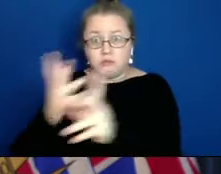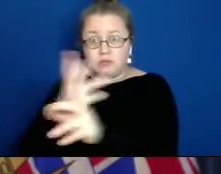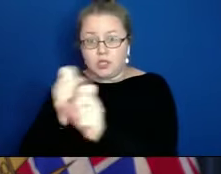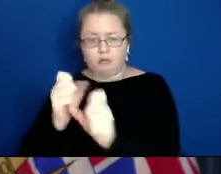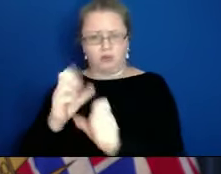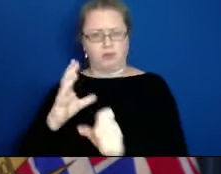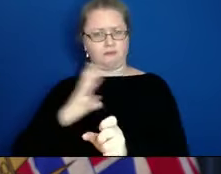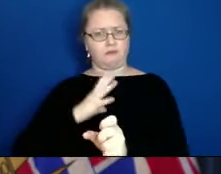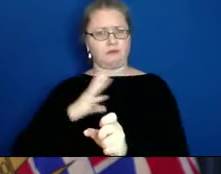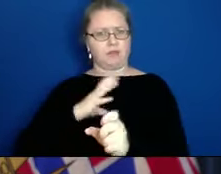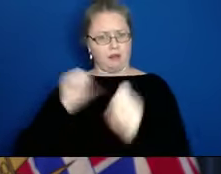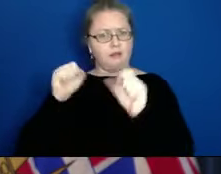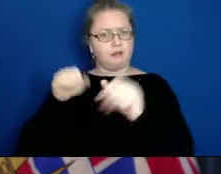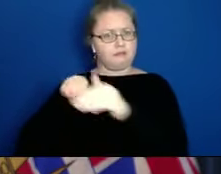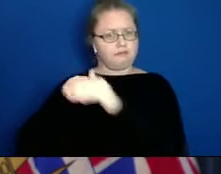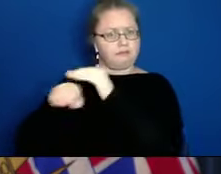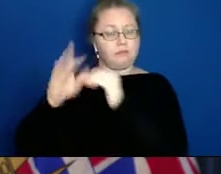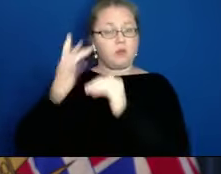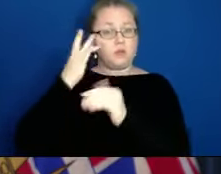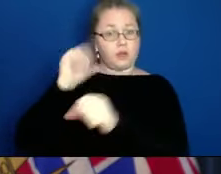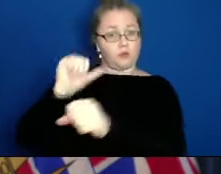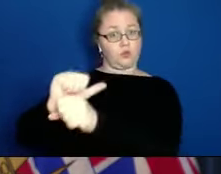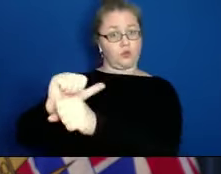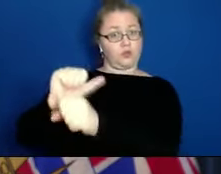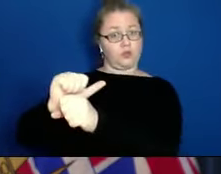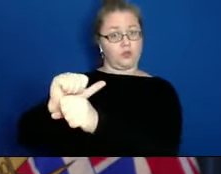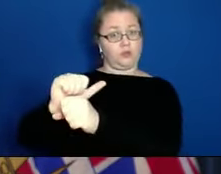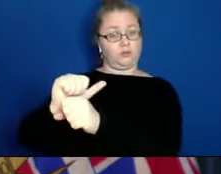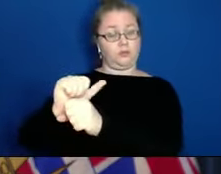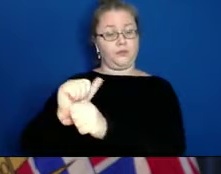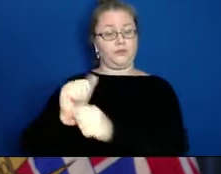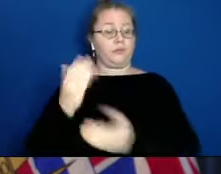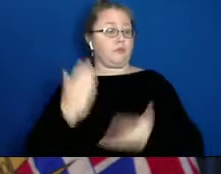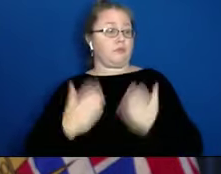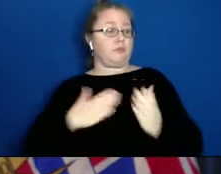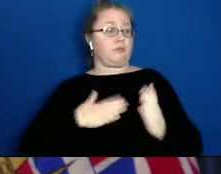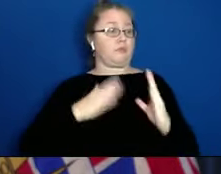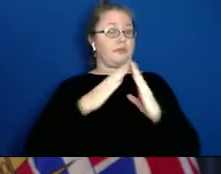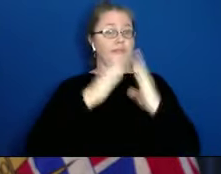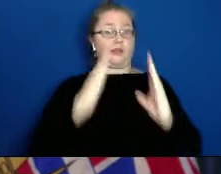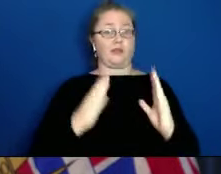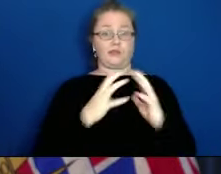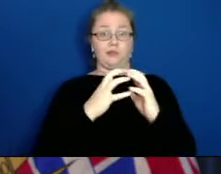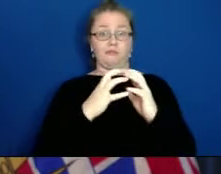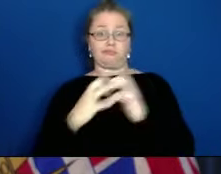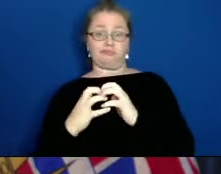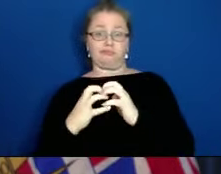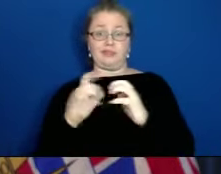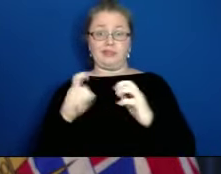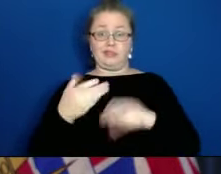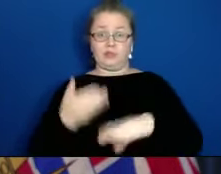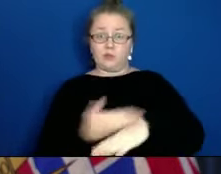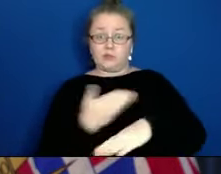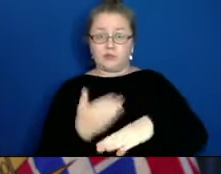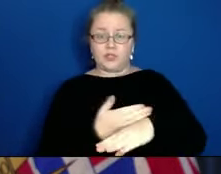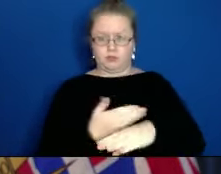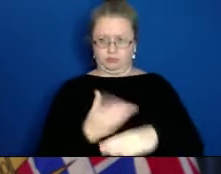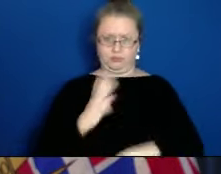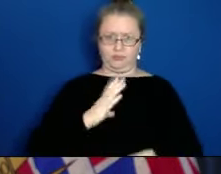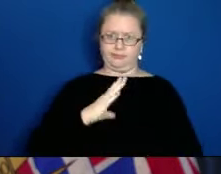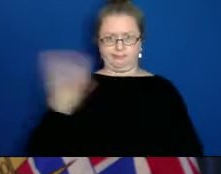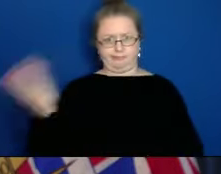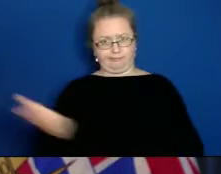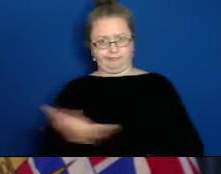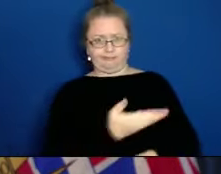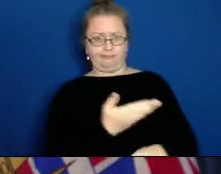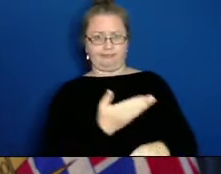As well, if we have people who are doing work in our house, people who are our grandparents are coming to pick up children, those